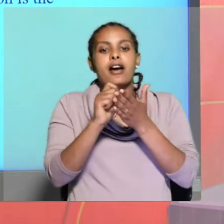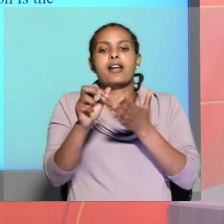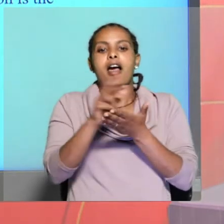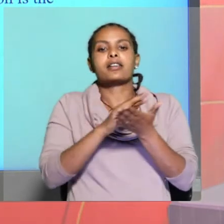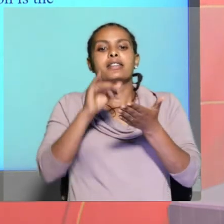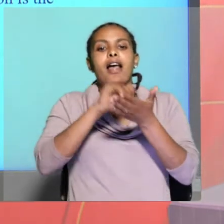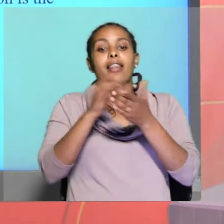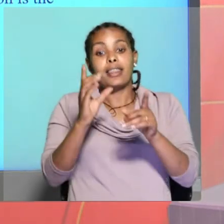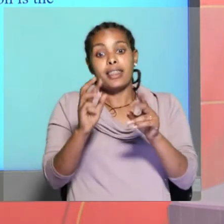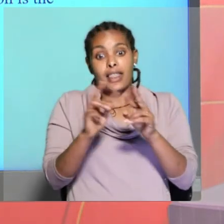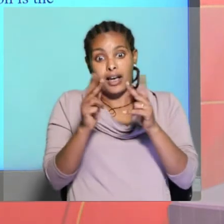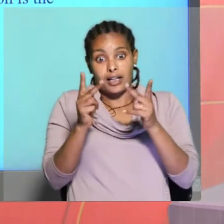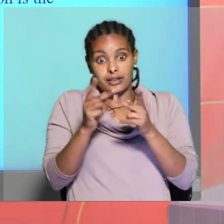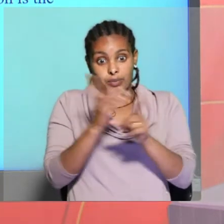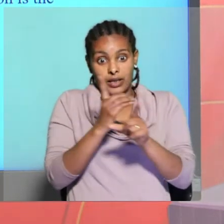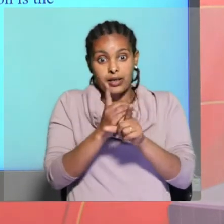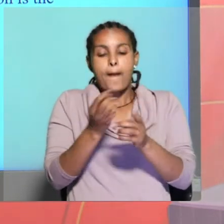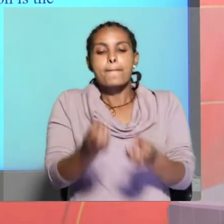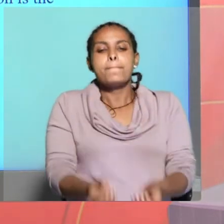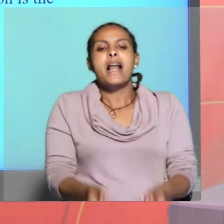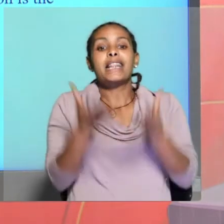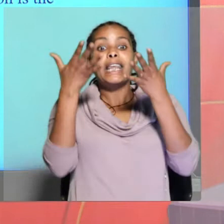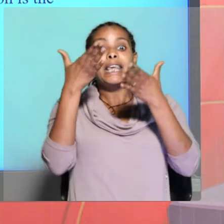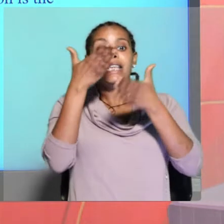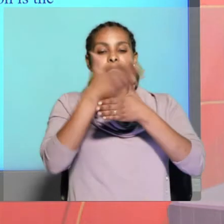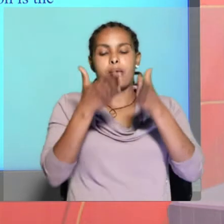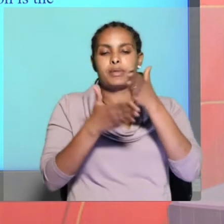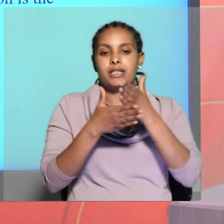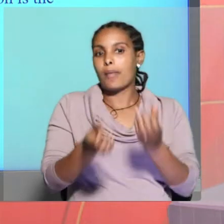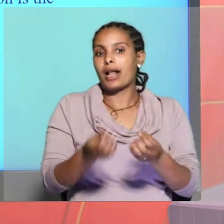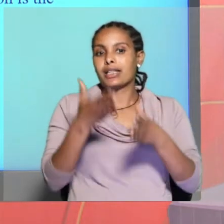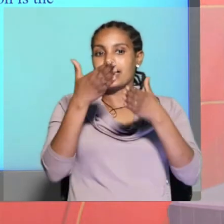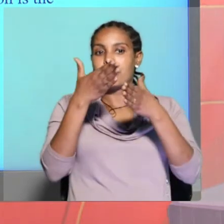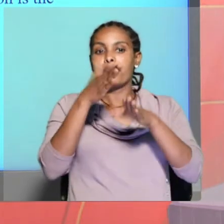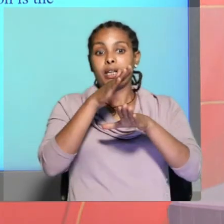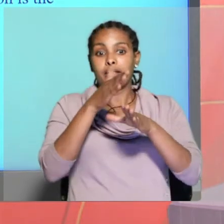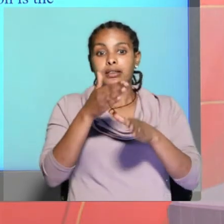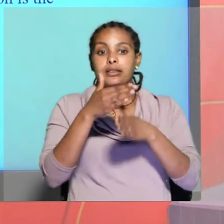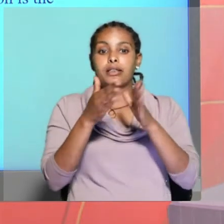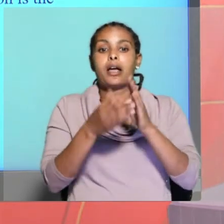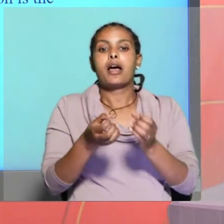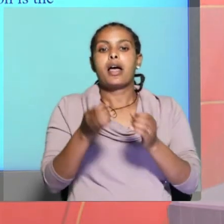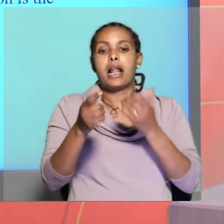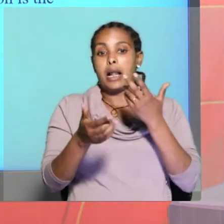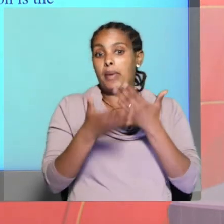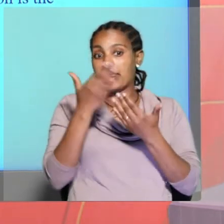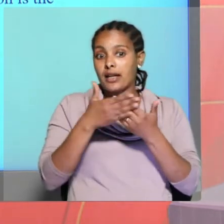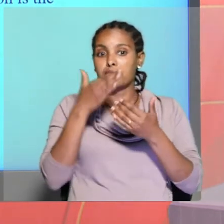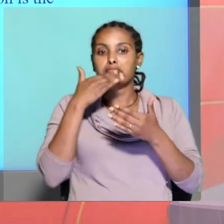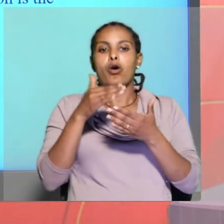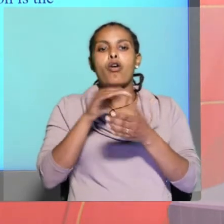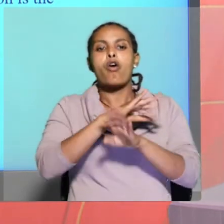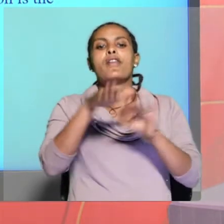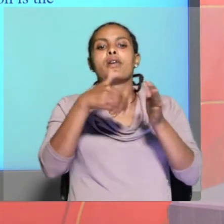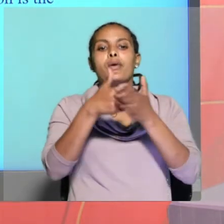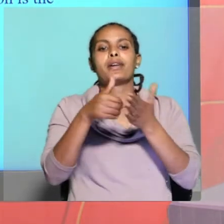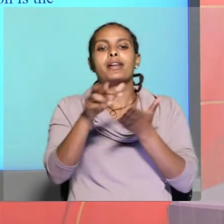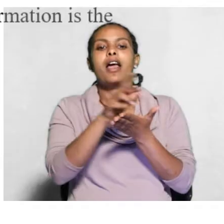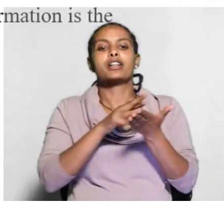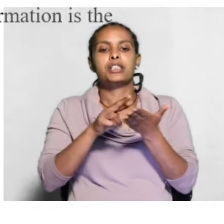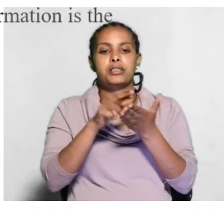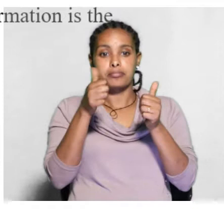that takes place in multi-steps, elementary reactions add up to give the overall